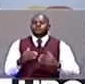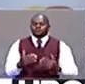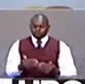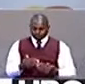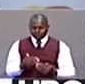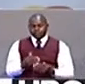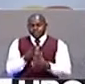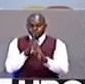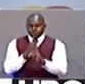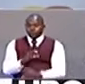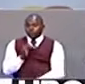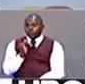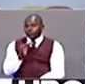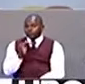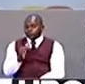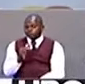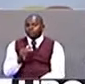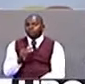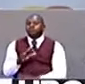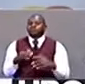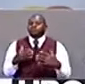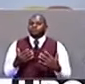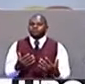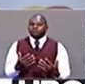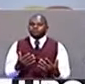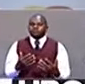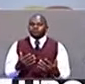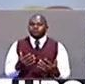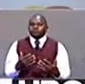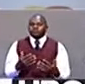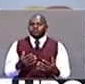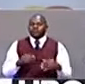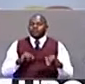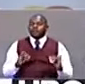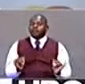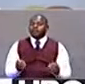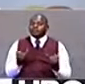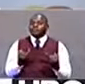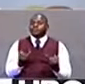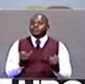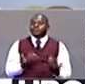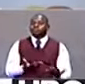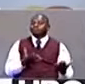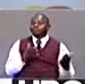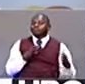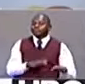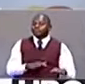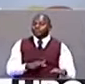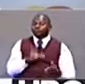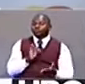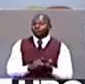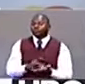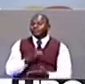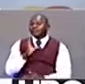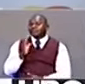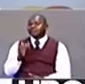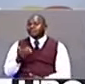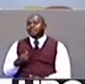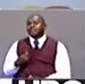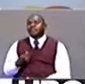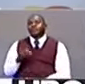The Right Honourable Speaker, when the news of the passing away of the Archbishop came, I was